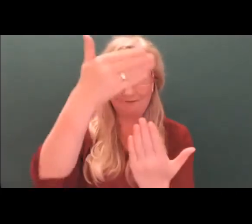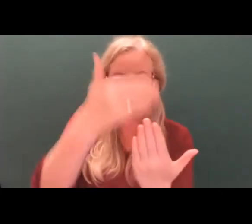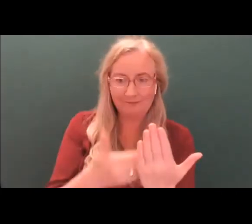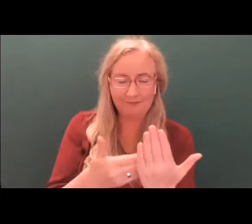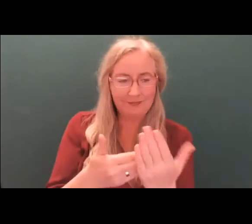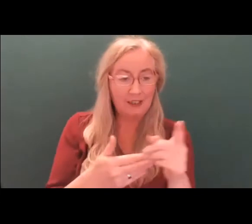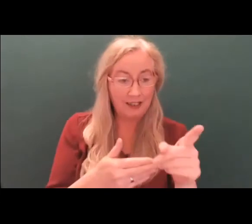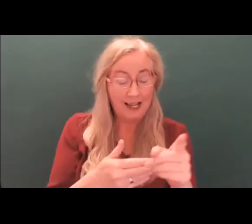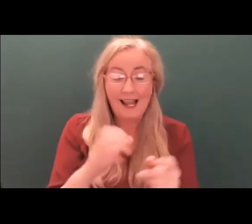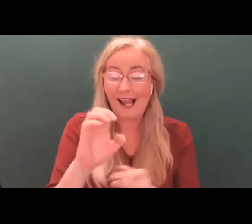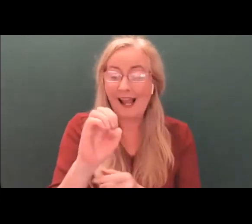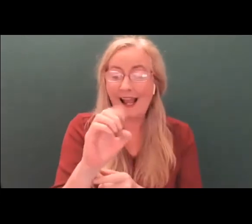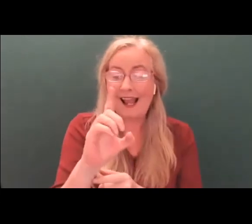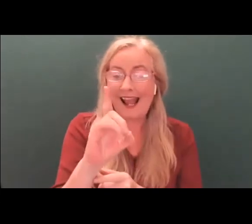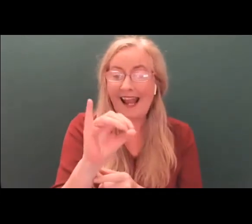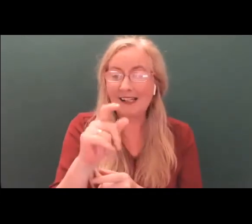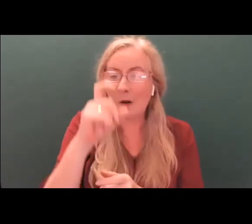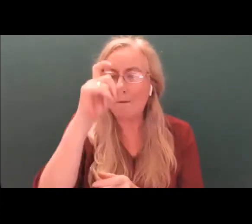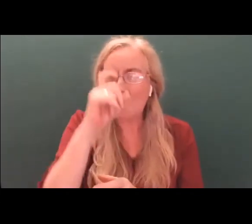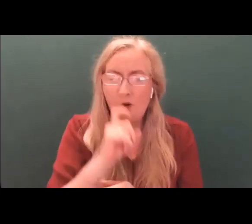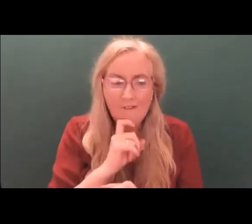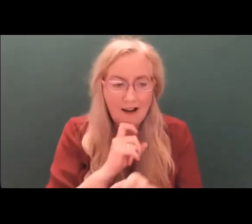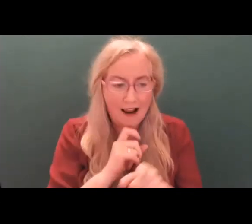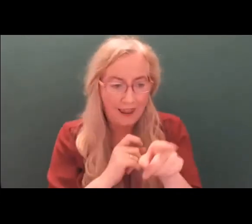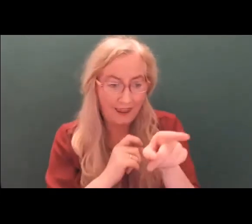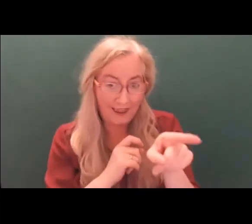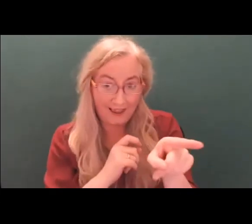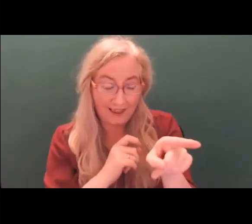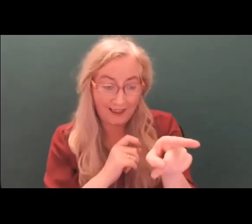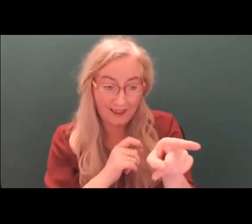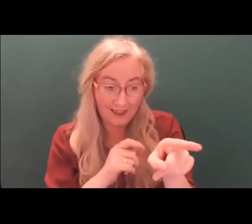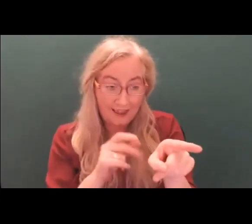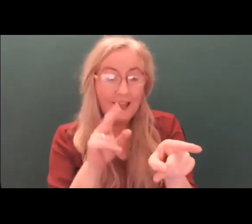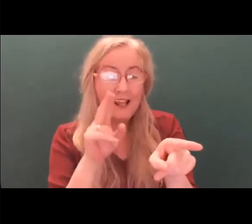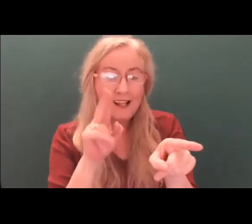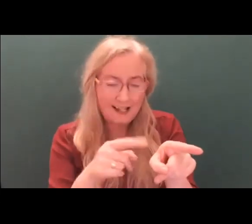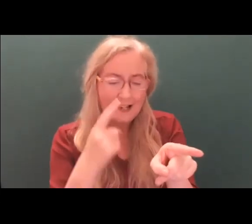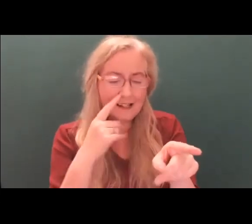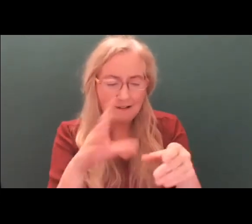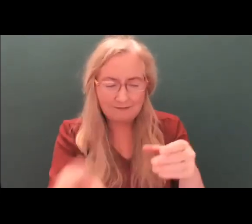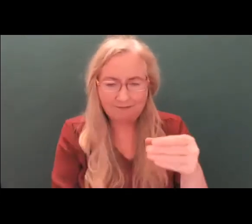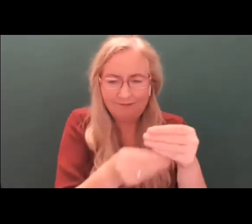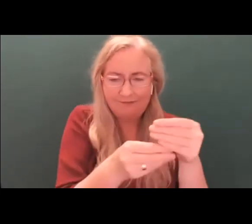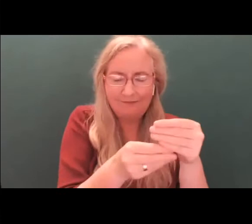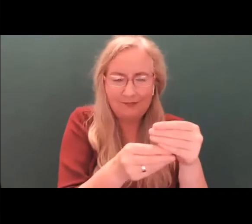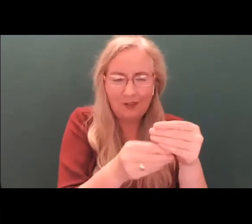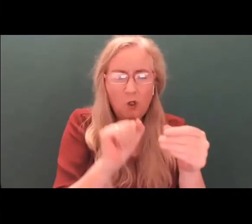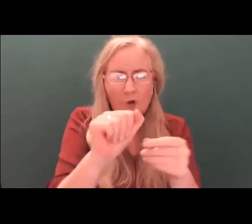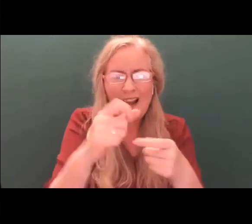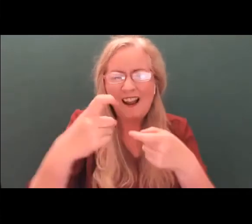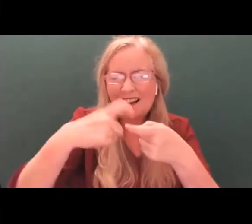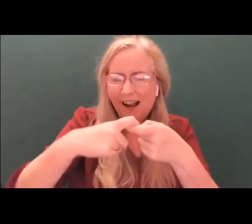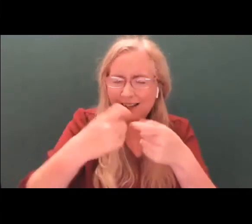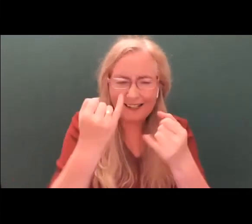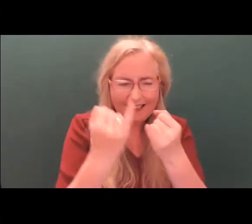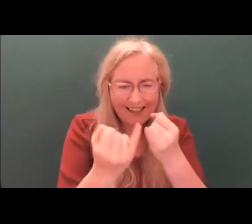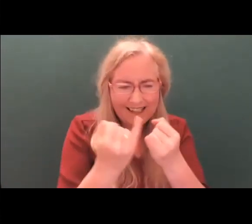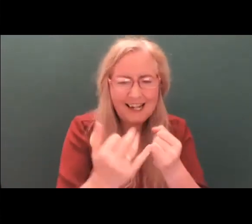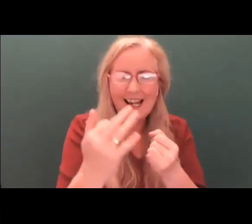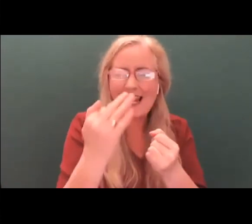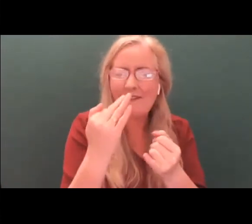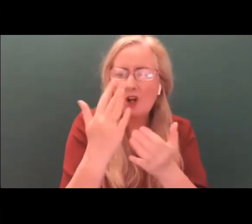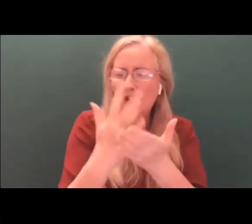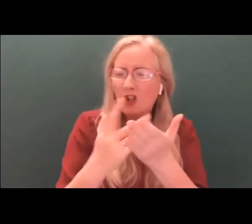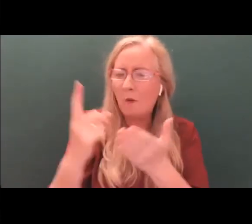edit your profile, and that's where you'd go to maybe update your contact details, or if someone else was taking over